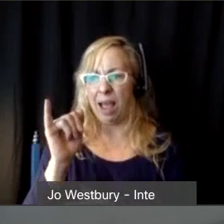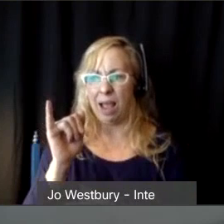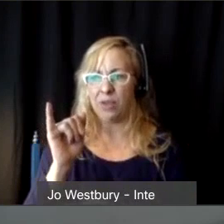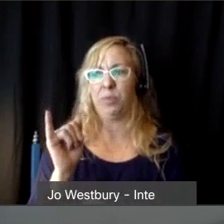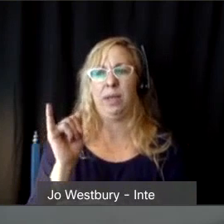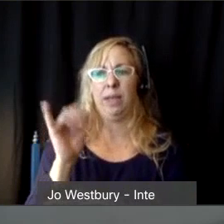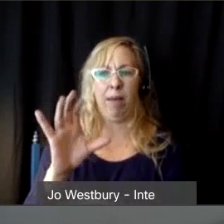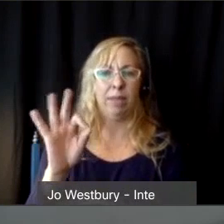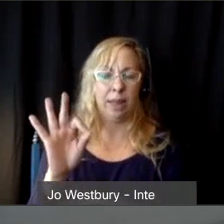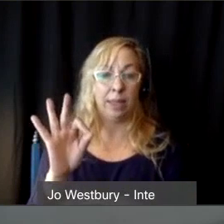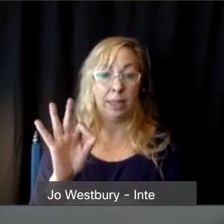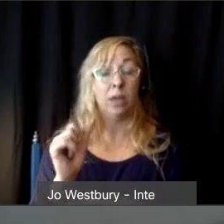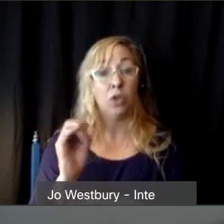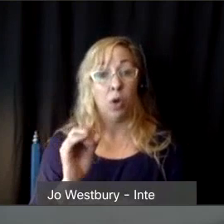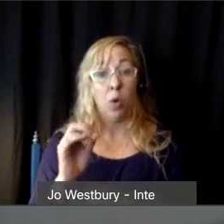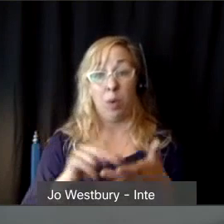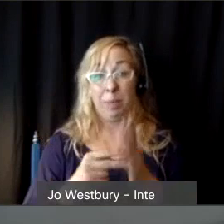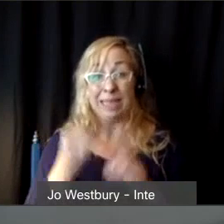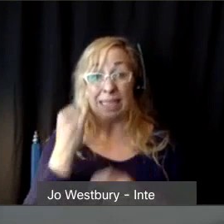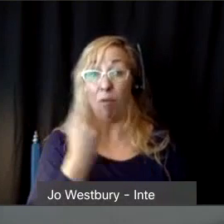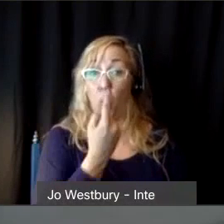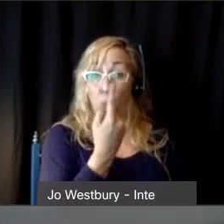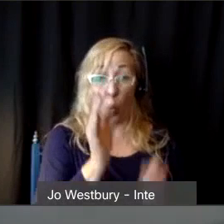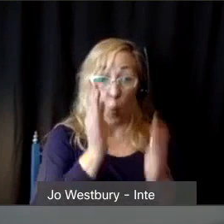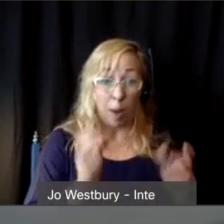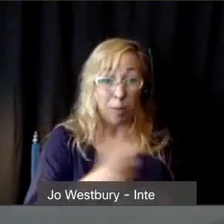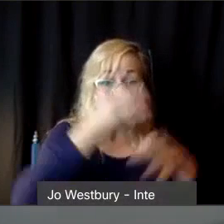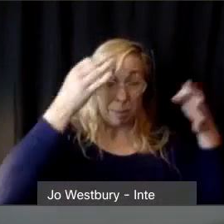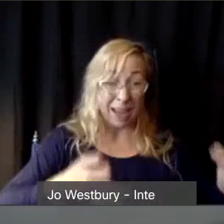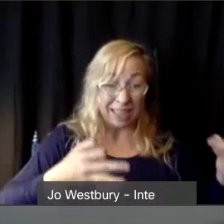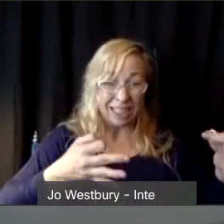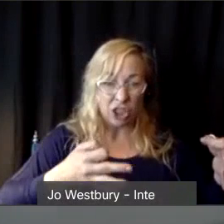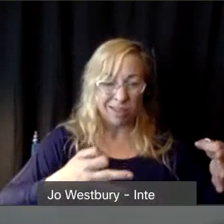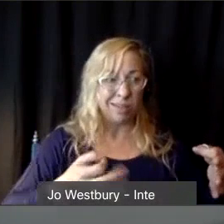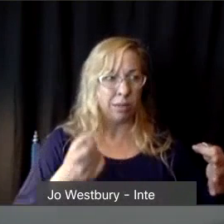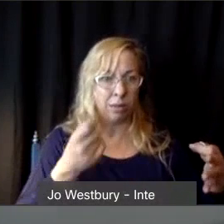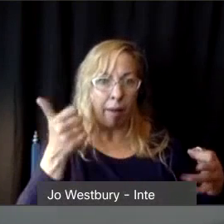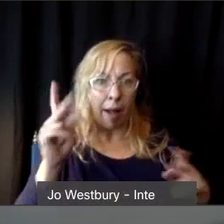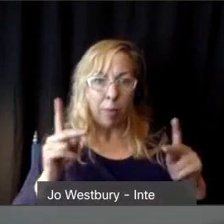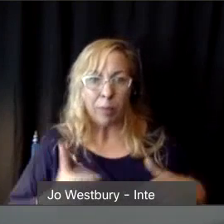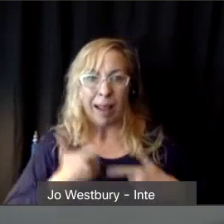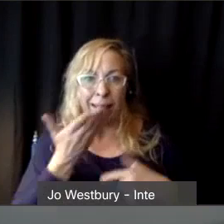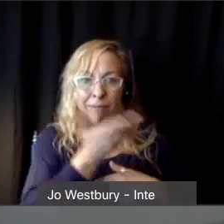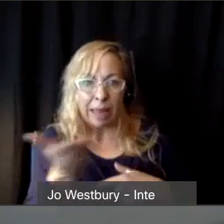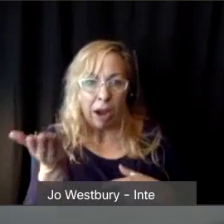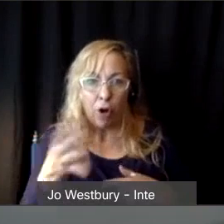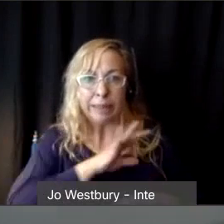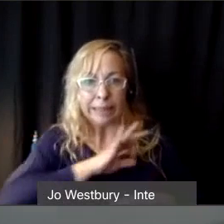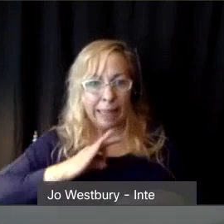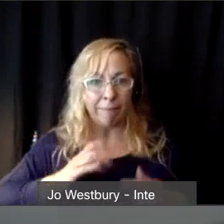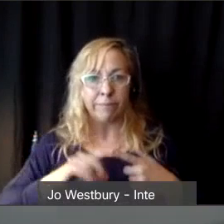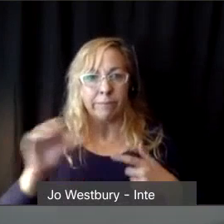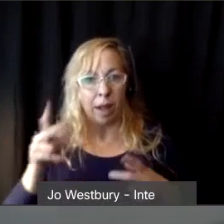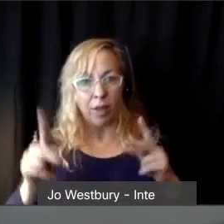when a person makes a decision like this, their decision has implications not just for themselves, but then for the